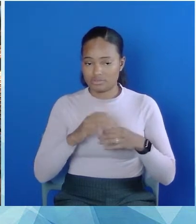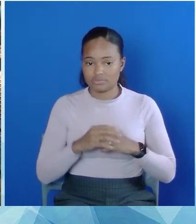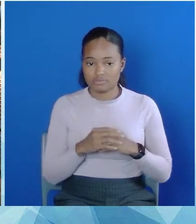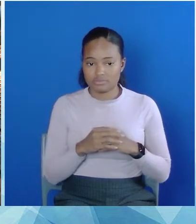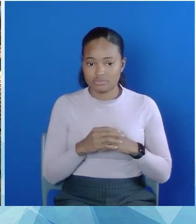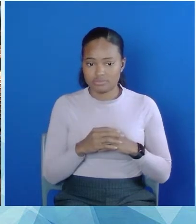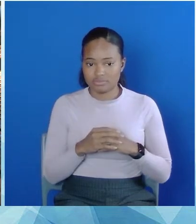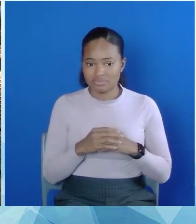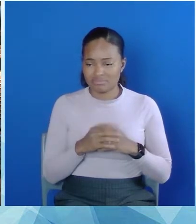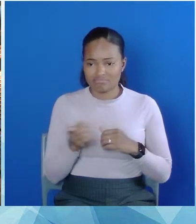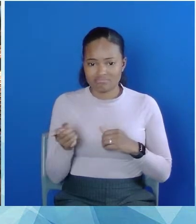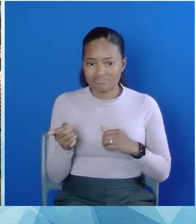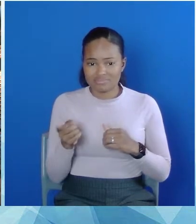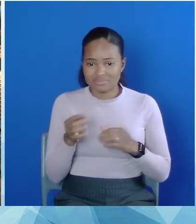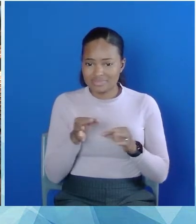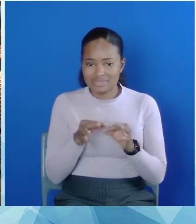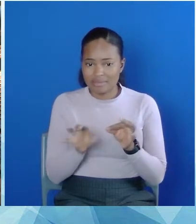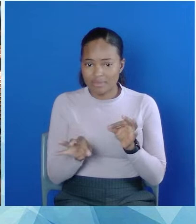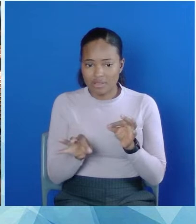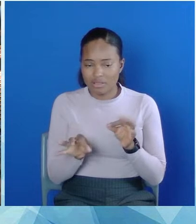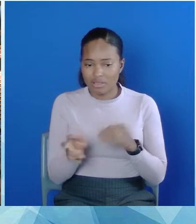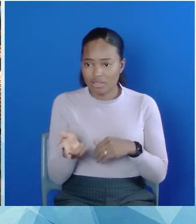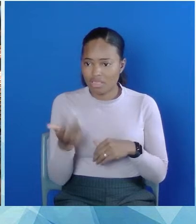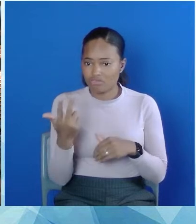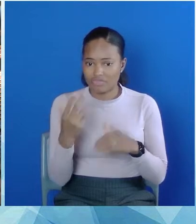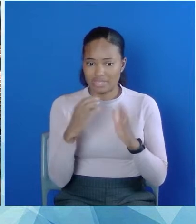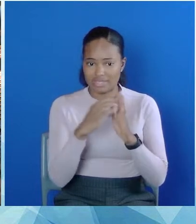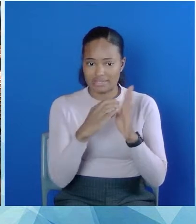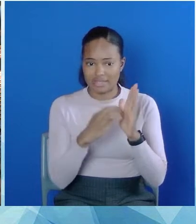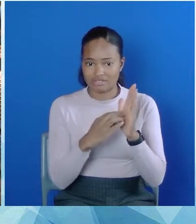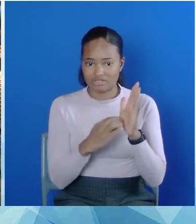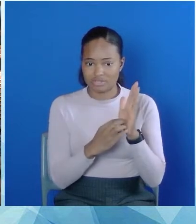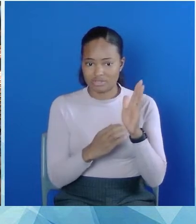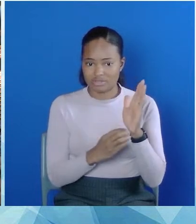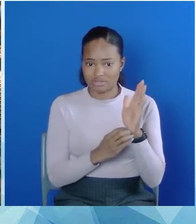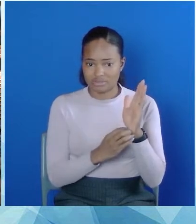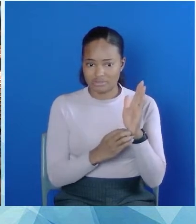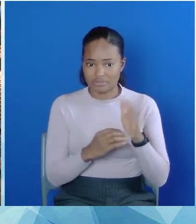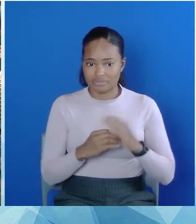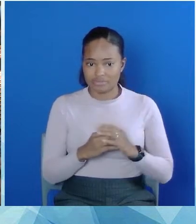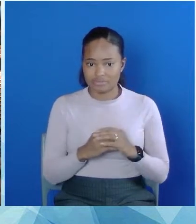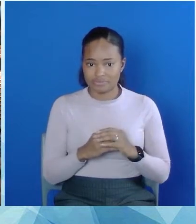This is very simple. There's 3 sections here,